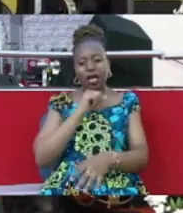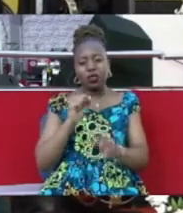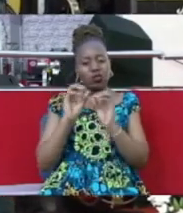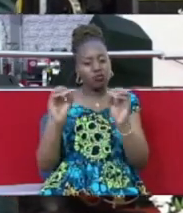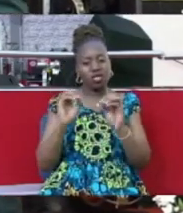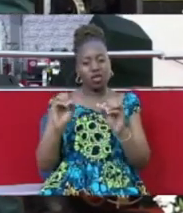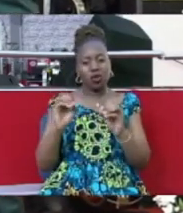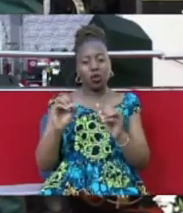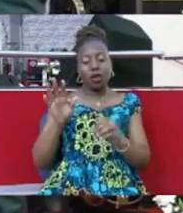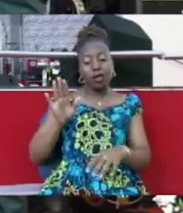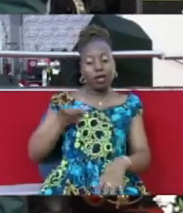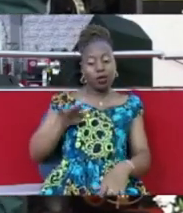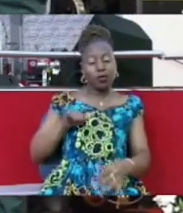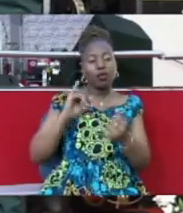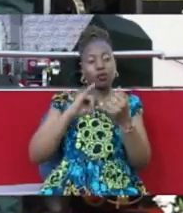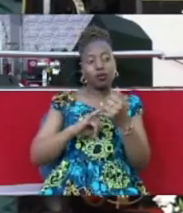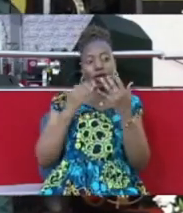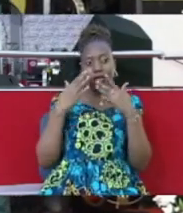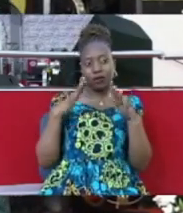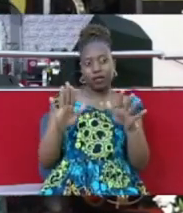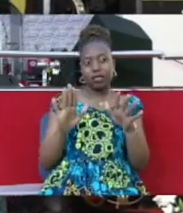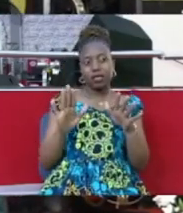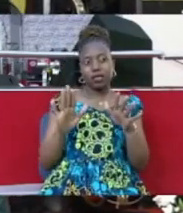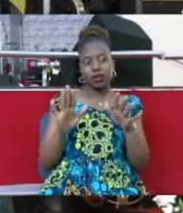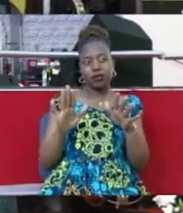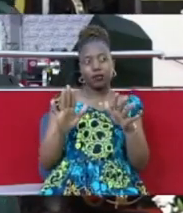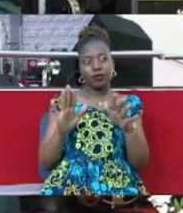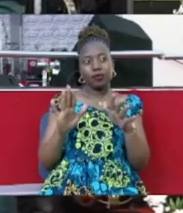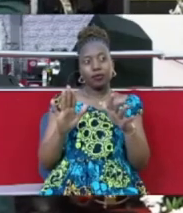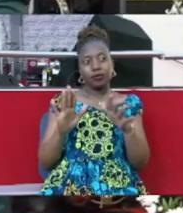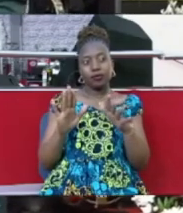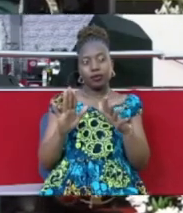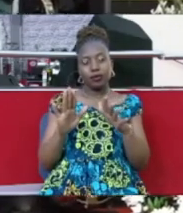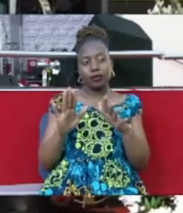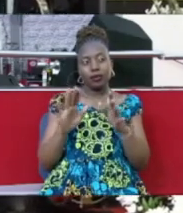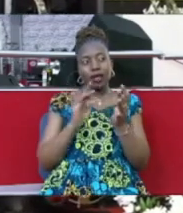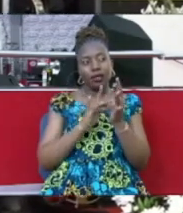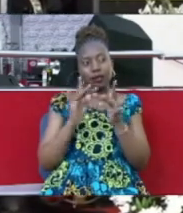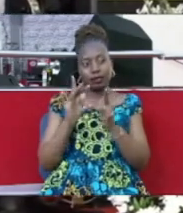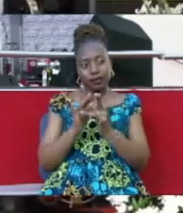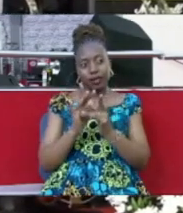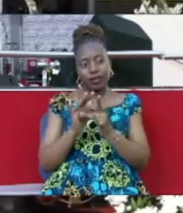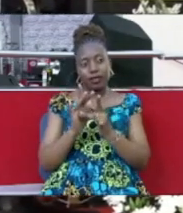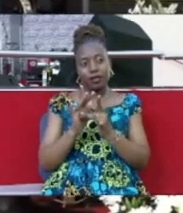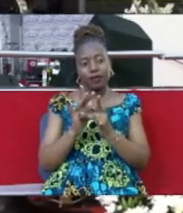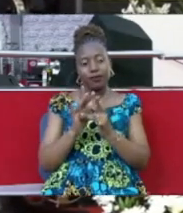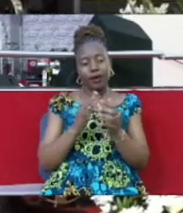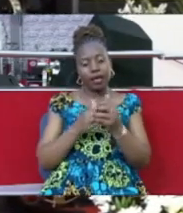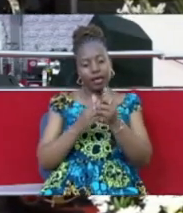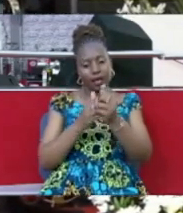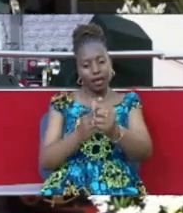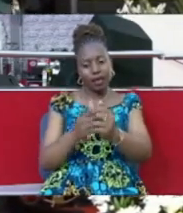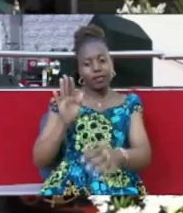married. Na Yesu ambaye anajua mambo yote hakutaka tu kuamini kwamba huyu mwanamke alikuwa ameoleka. And Jesus guides her to